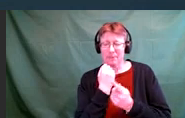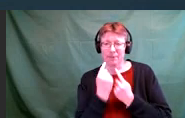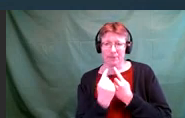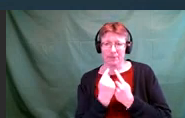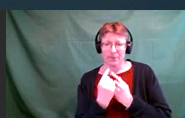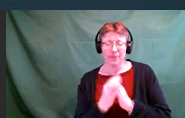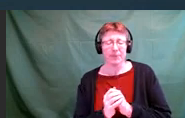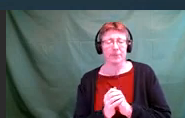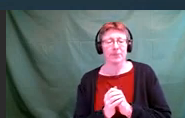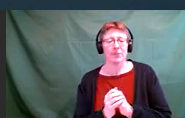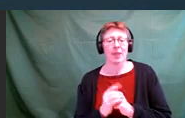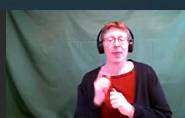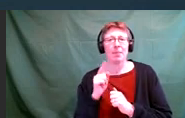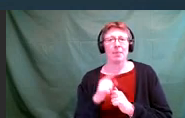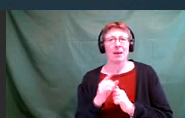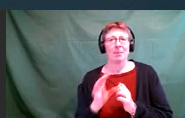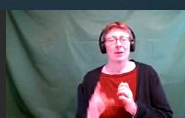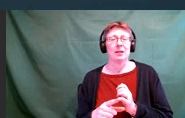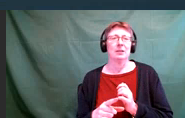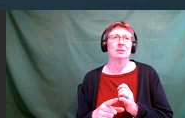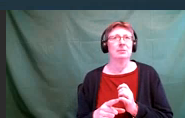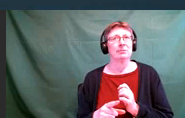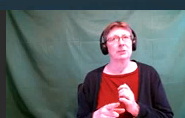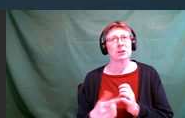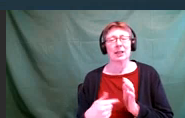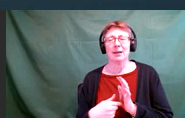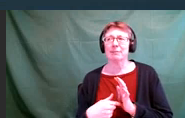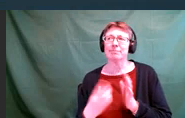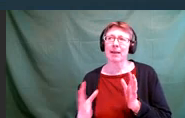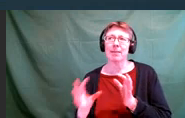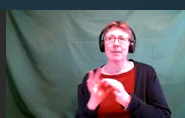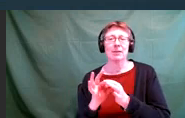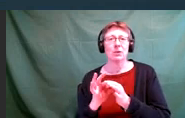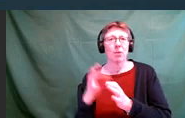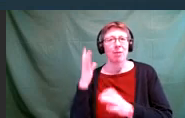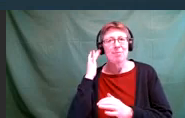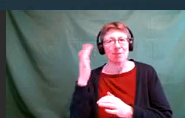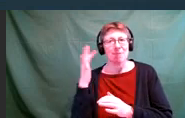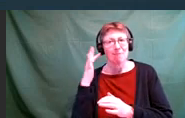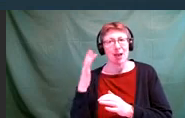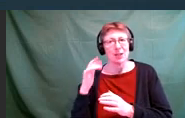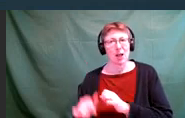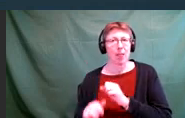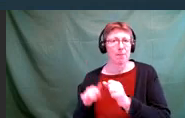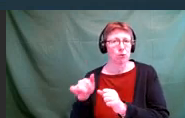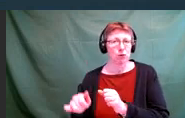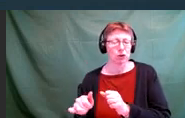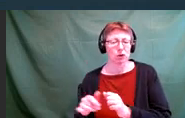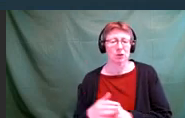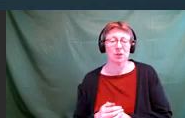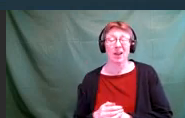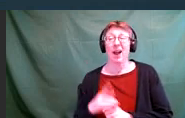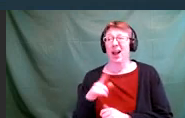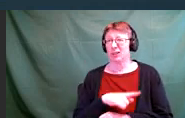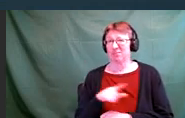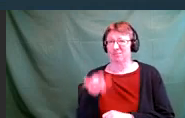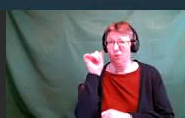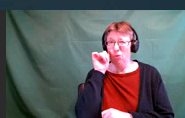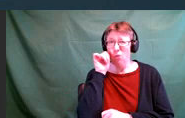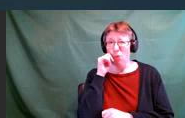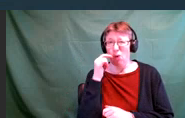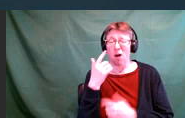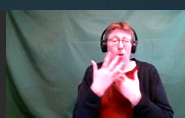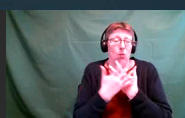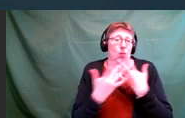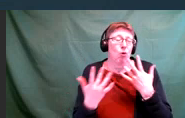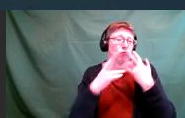justify the theoretical approach to market efficiency. And as you can imagine, there's been quite a lot of research